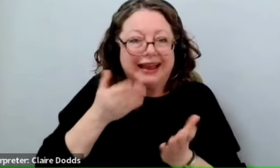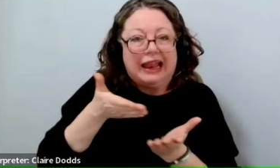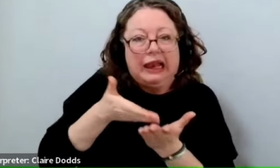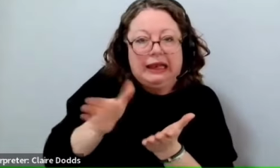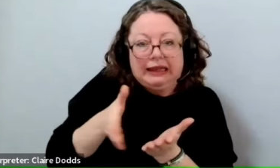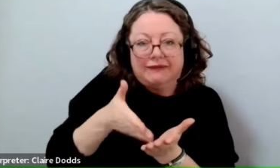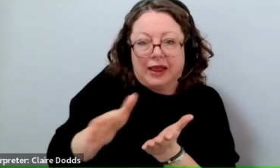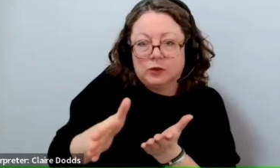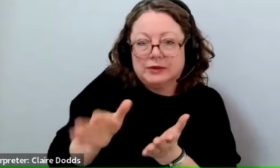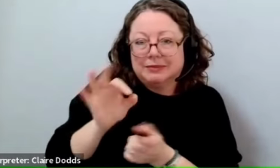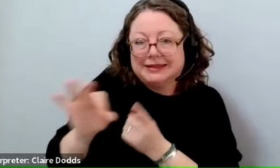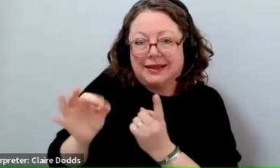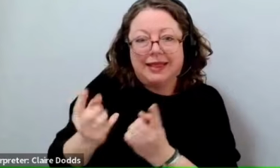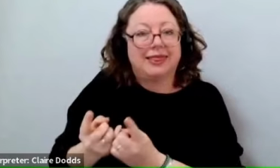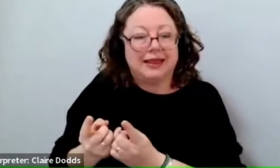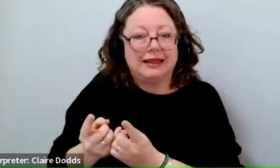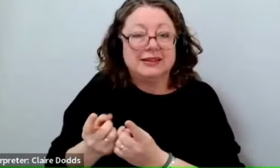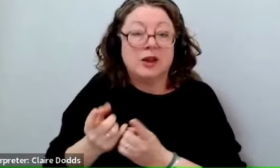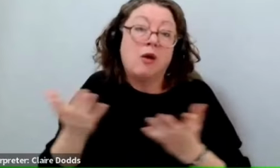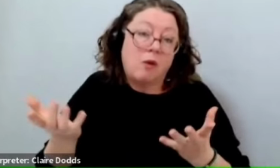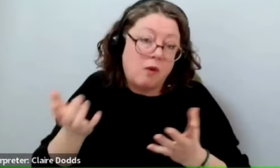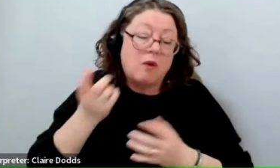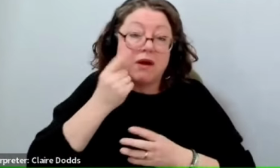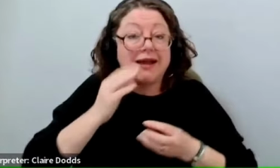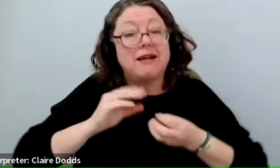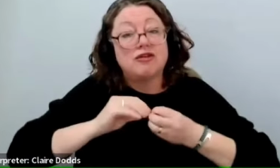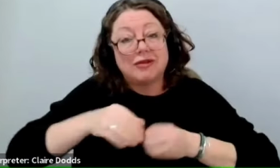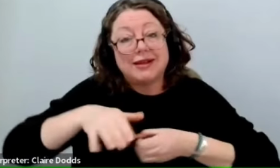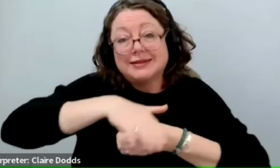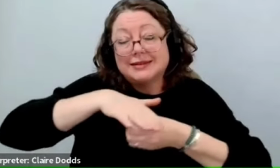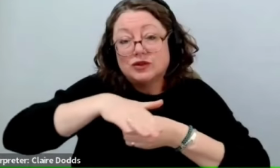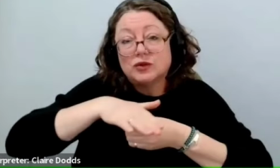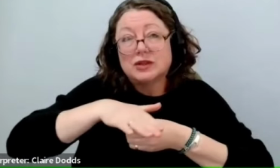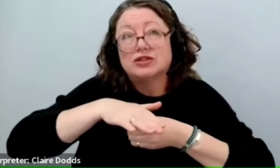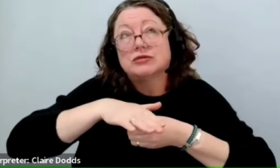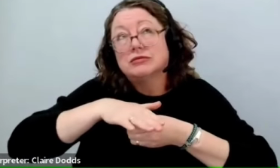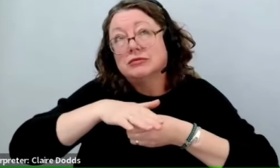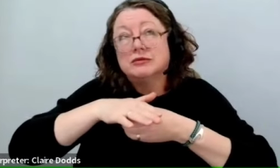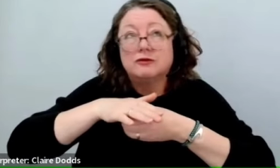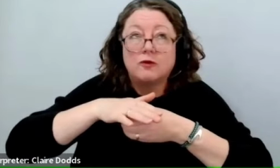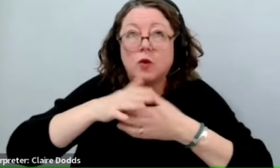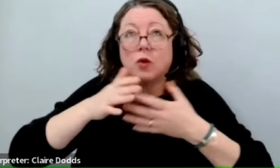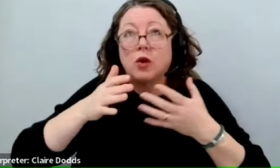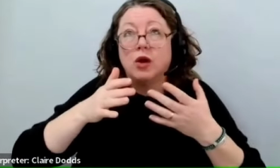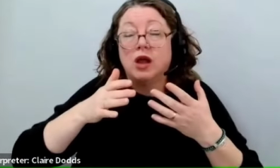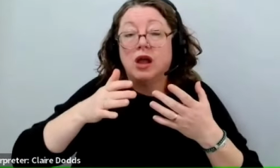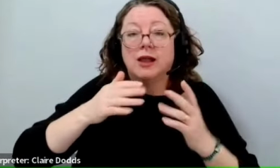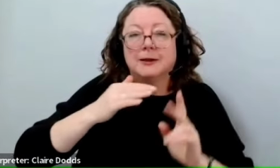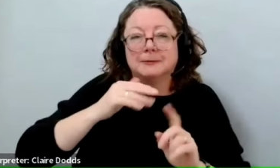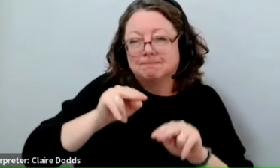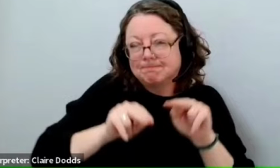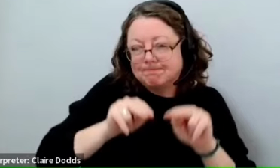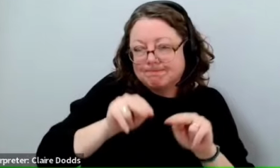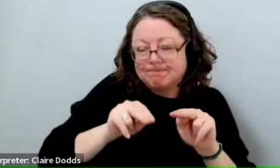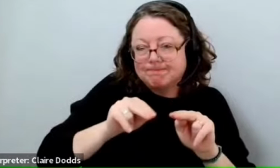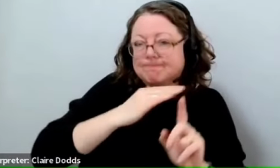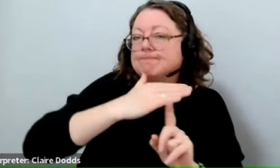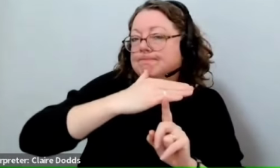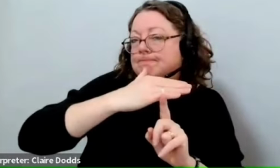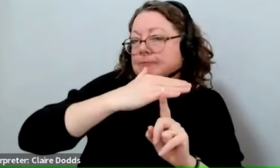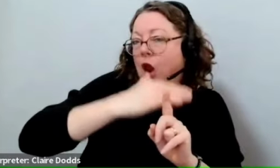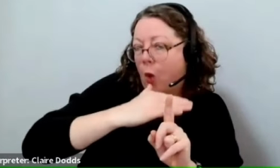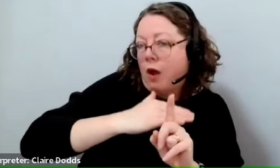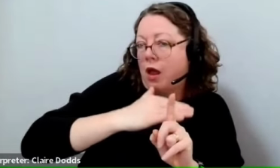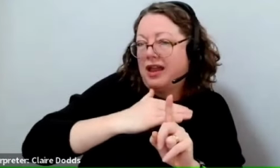leave things out is the main potential, and it can create a situation where a judgment is